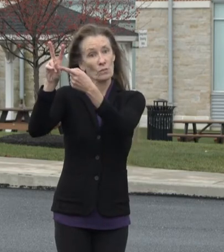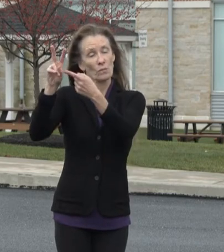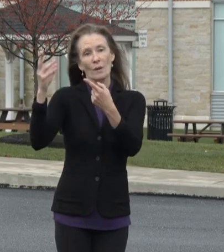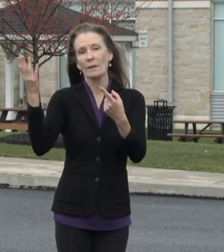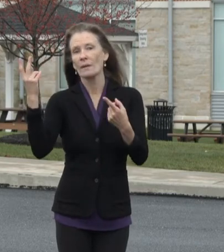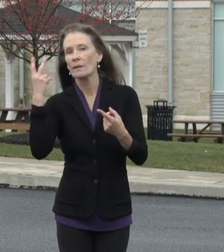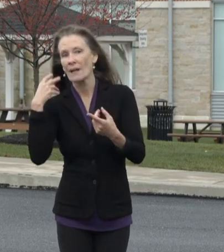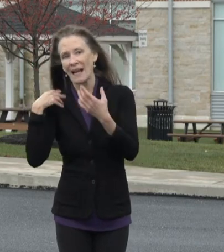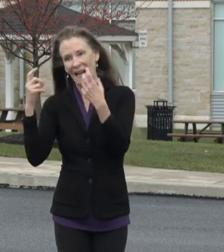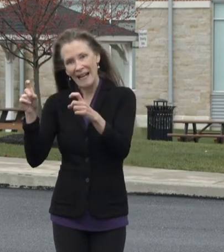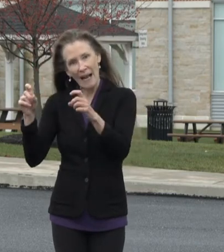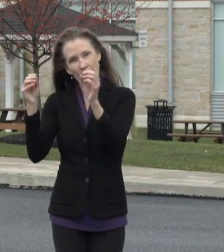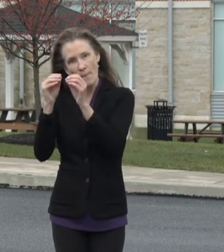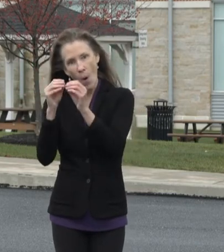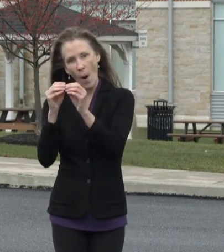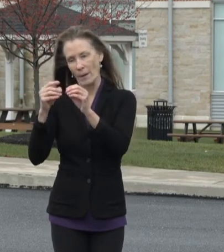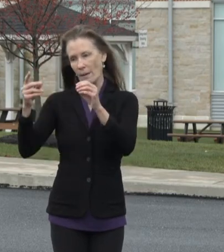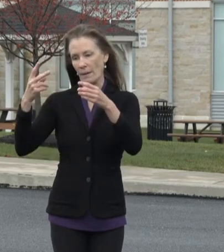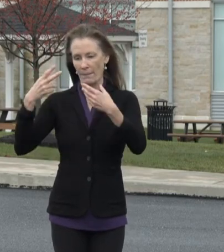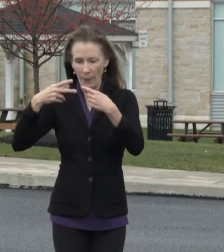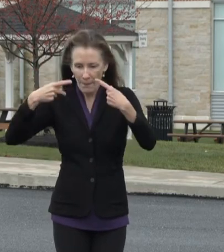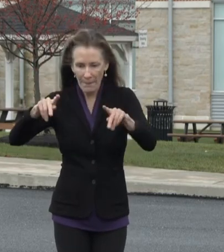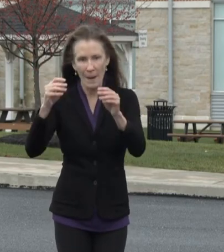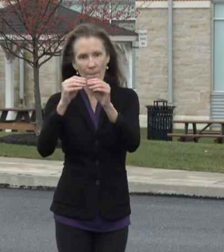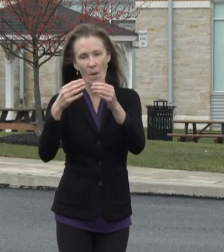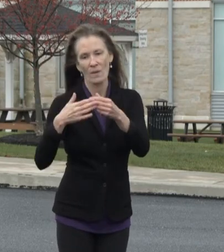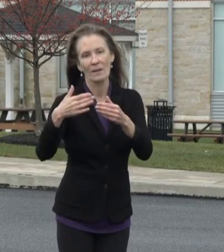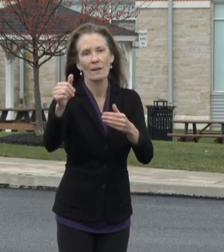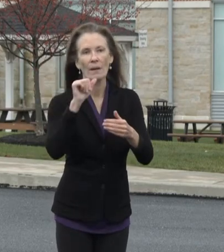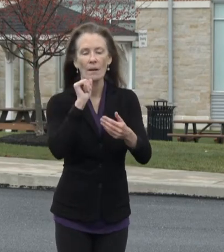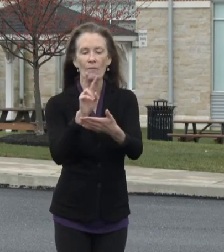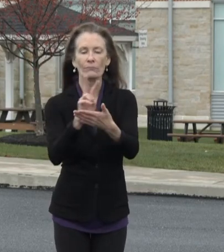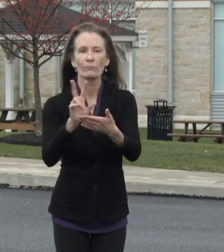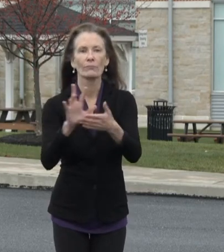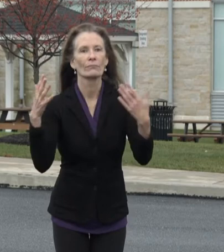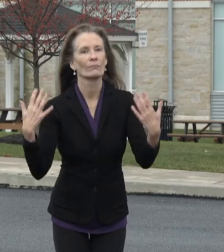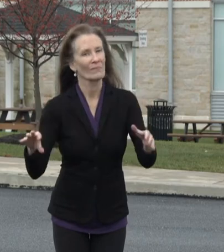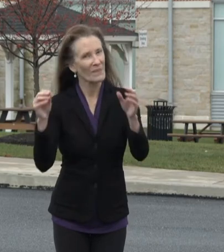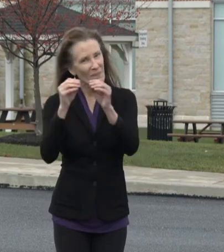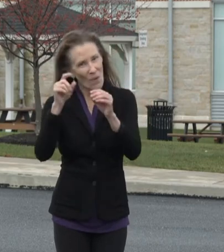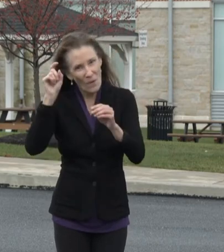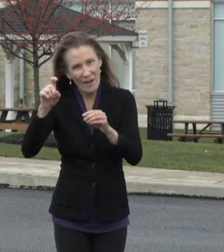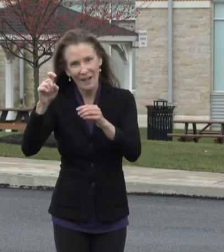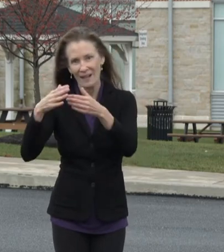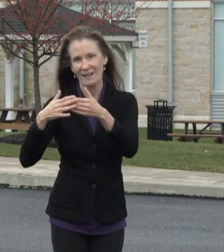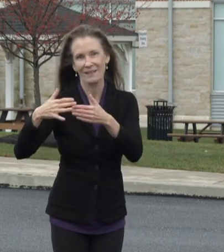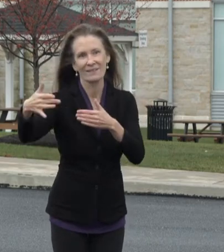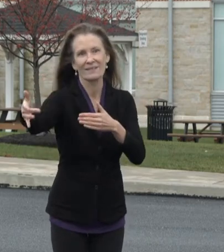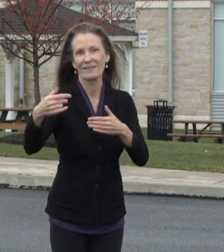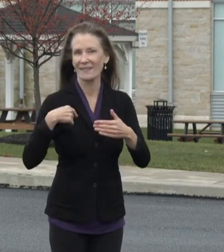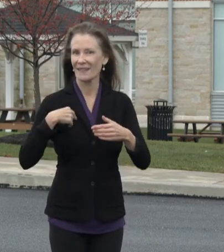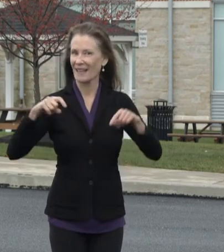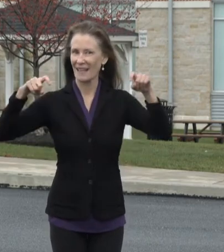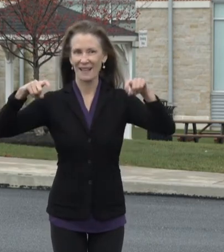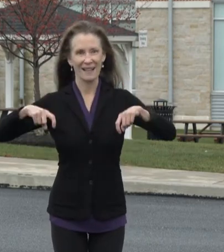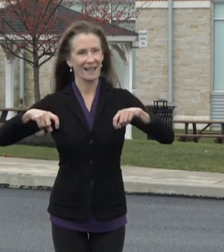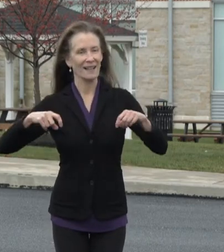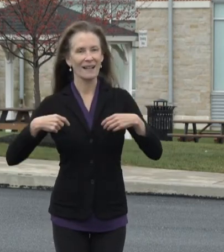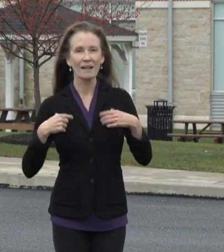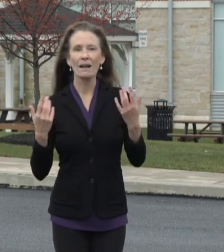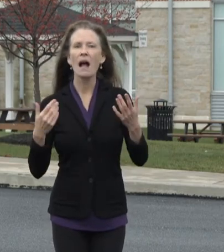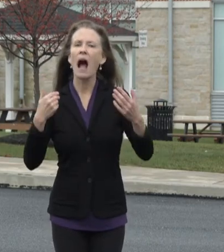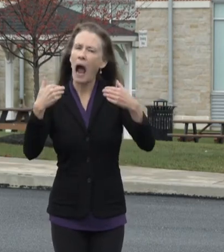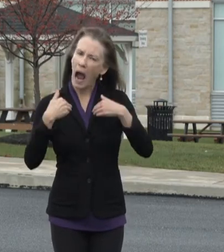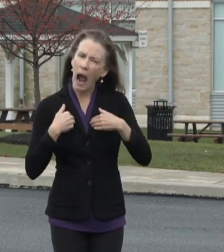aren't available right now under state active duty. So it's not that it would go away. We have plans in place to be able to